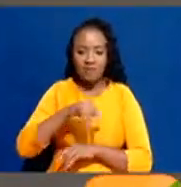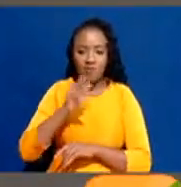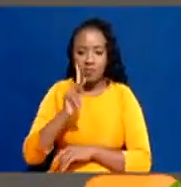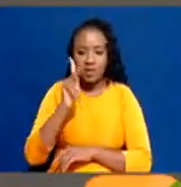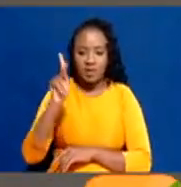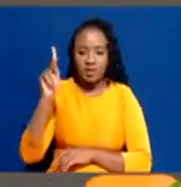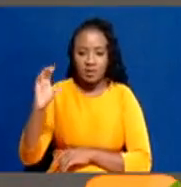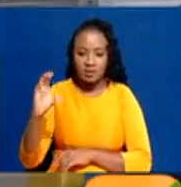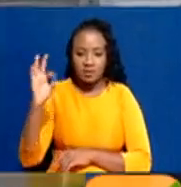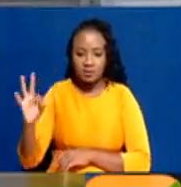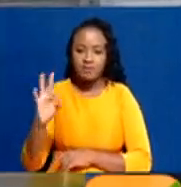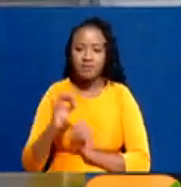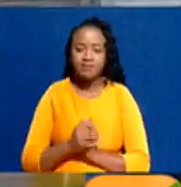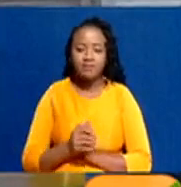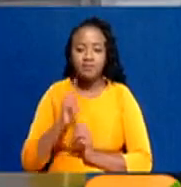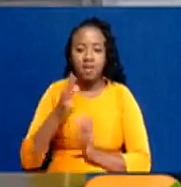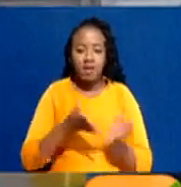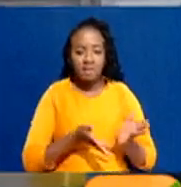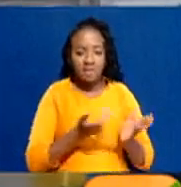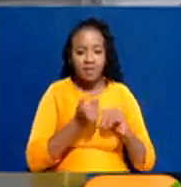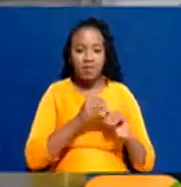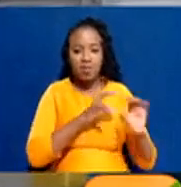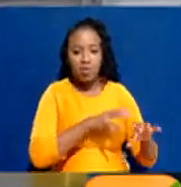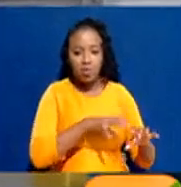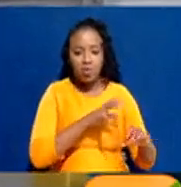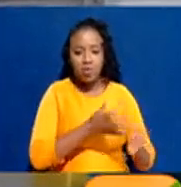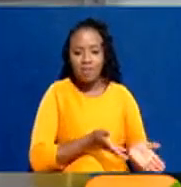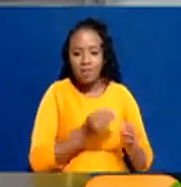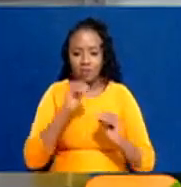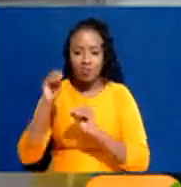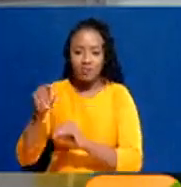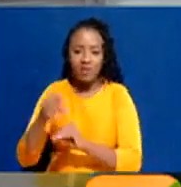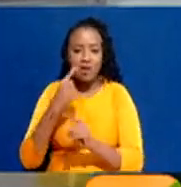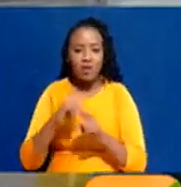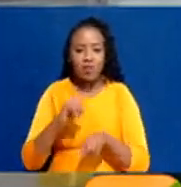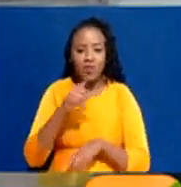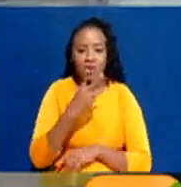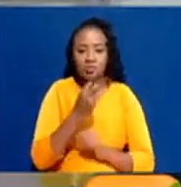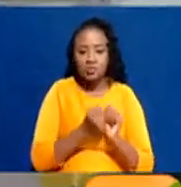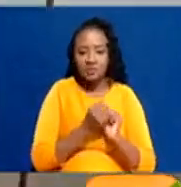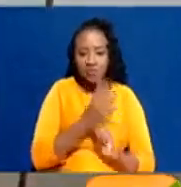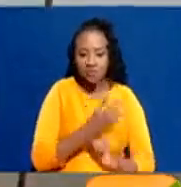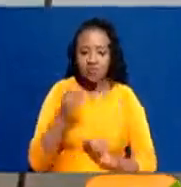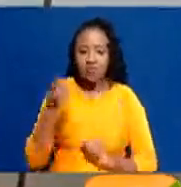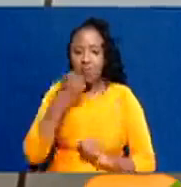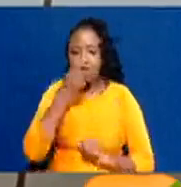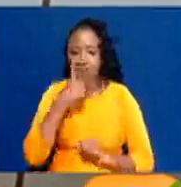Kalobei Challenge Fund. He fled his war-torn country in 2014 when he was just 17 years old.